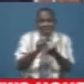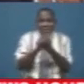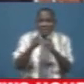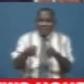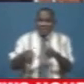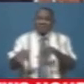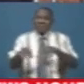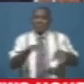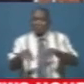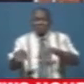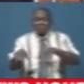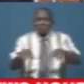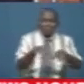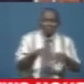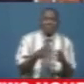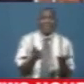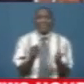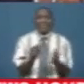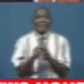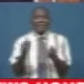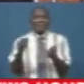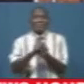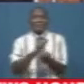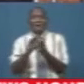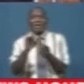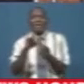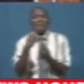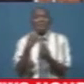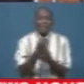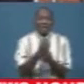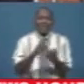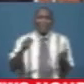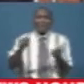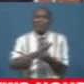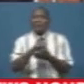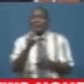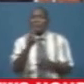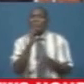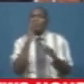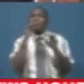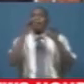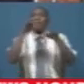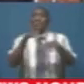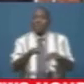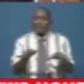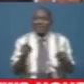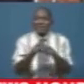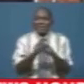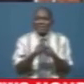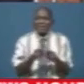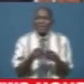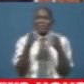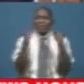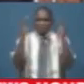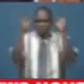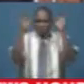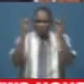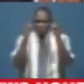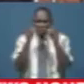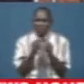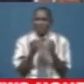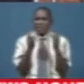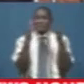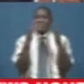persons desecrate our environment, pollute our water bodies, and endanger the lives of present and